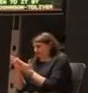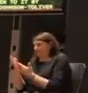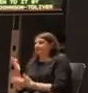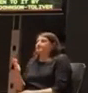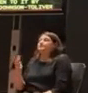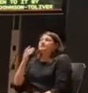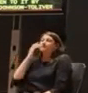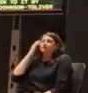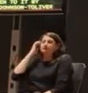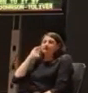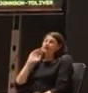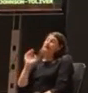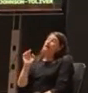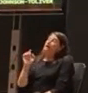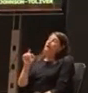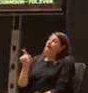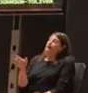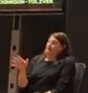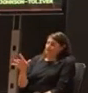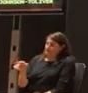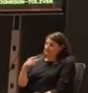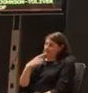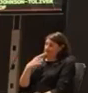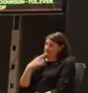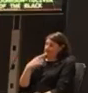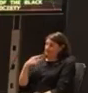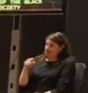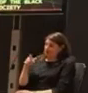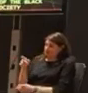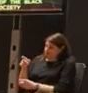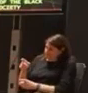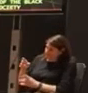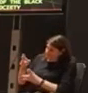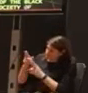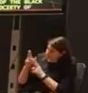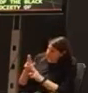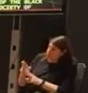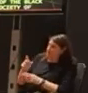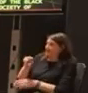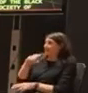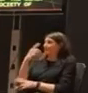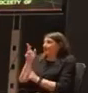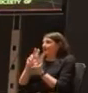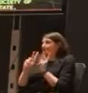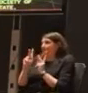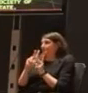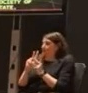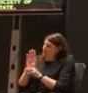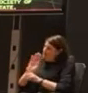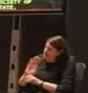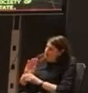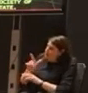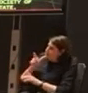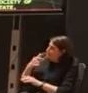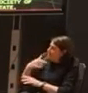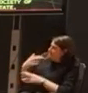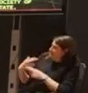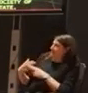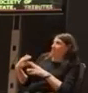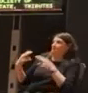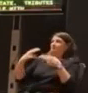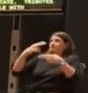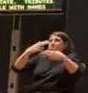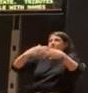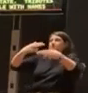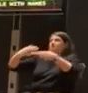Society of Washington State. Tributes, Black People Whose Names Grace Seattle Sites, is the long-awaited update to